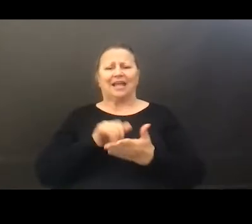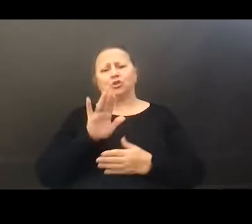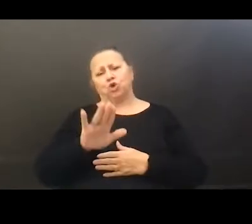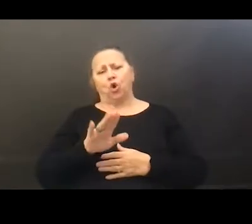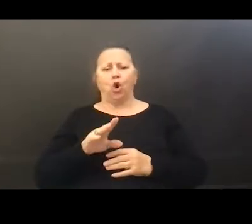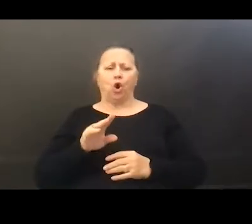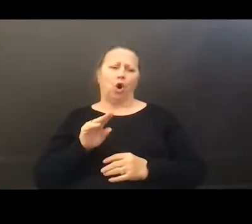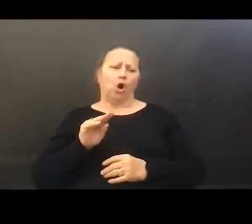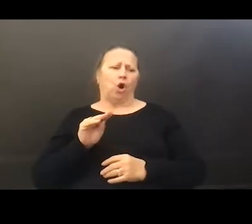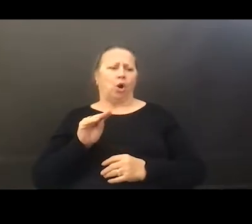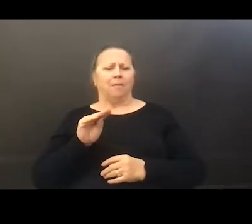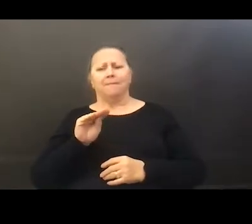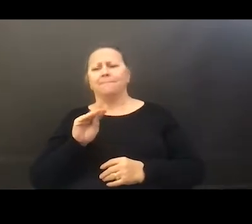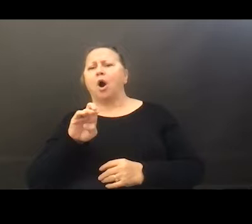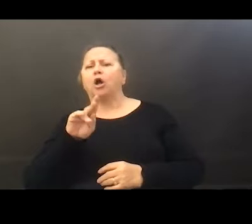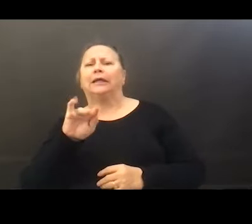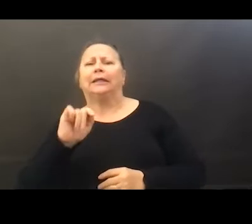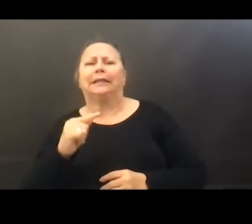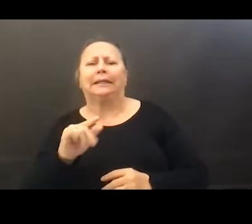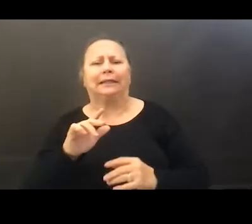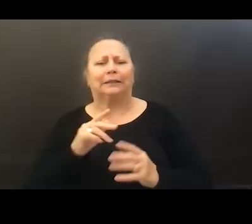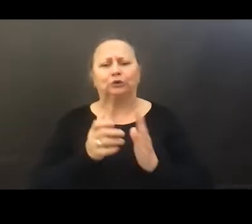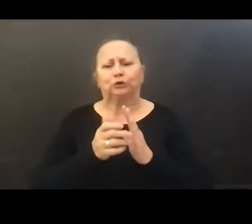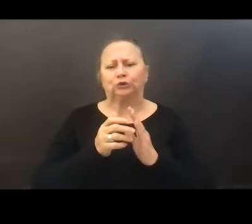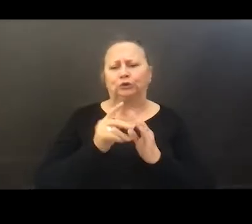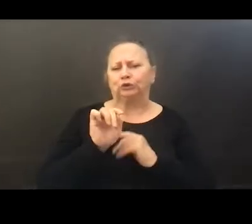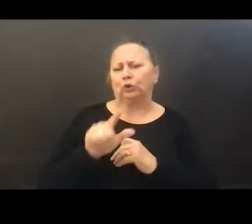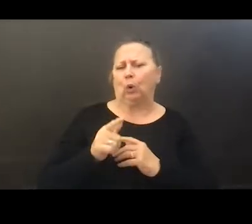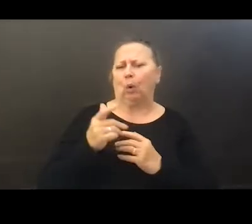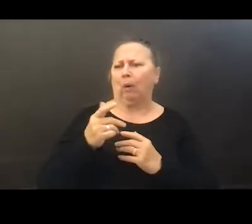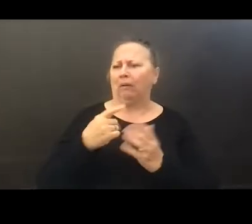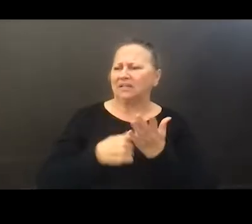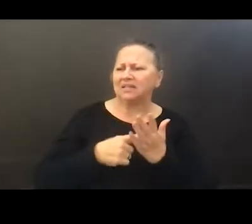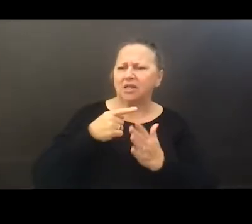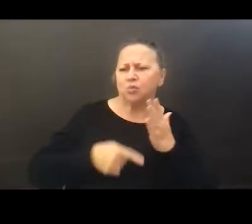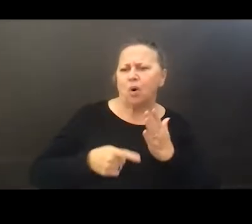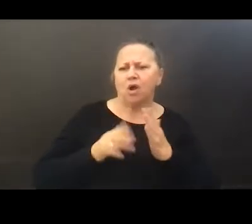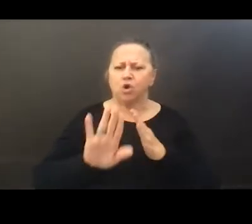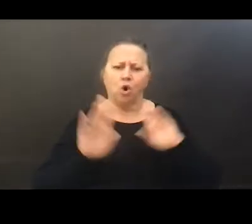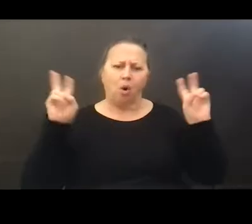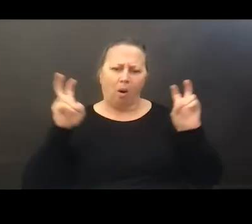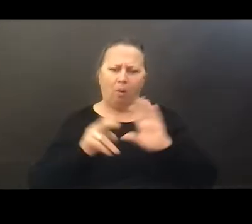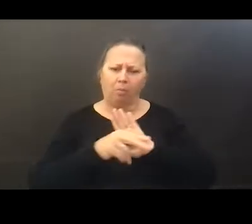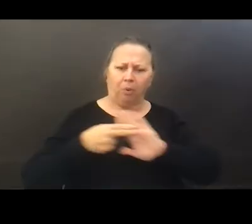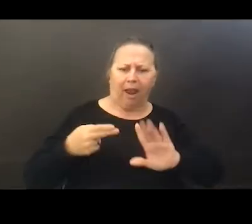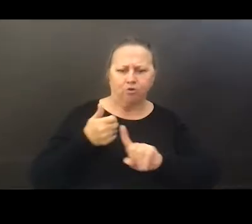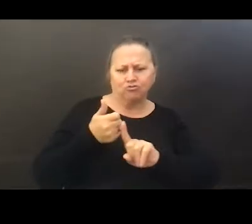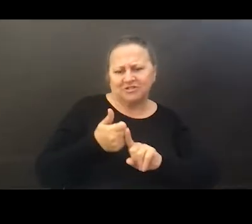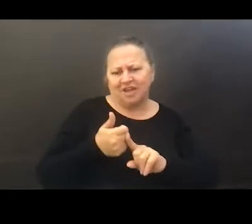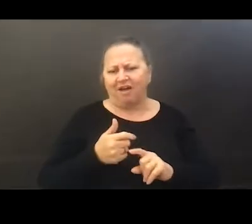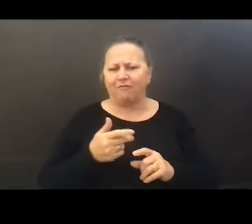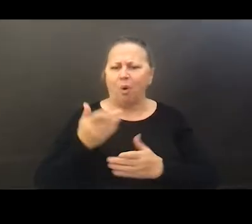about your brand and your abilities and what you can bring to that specific job. So instead